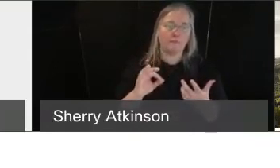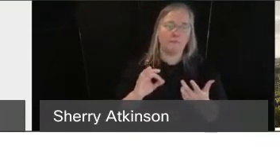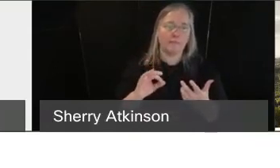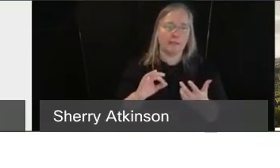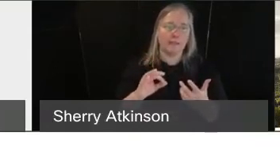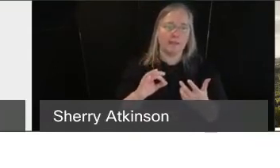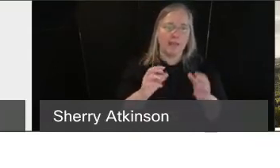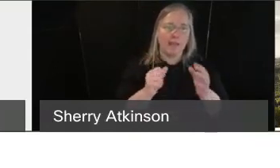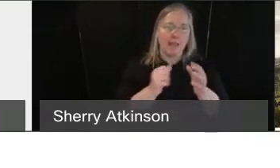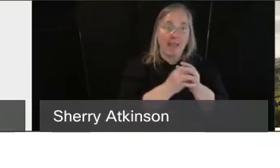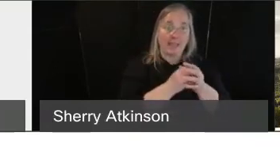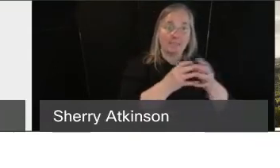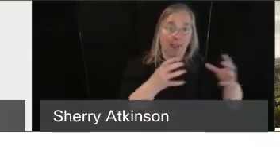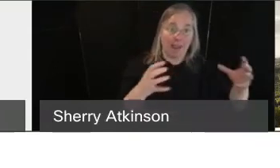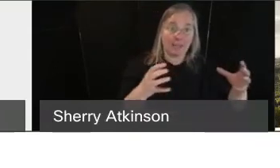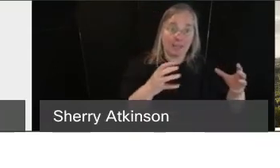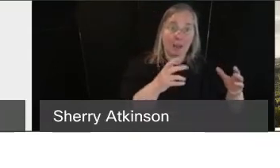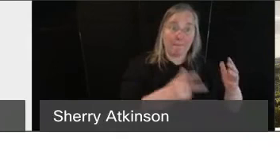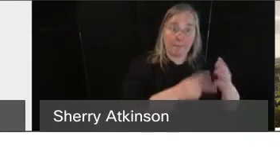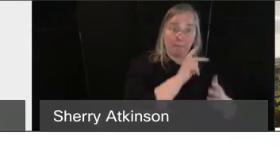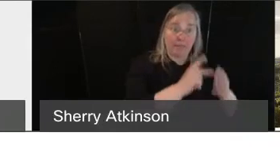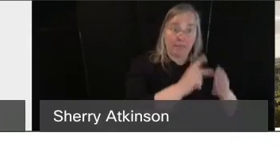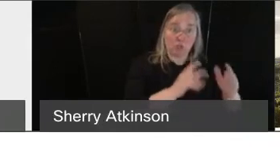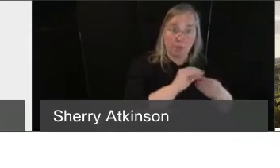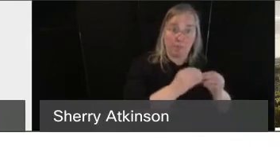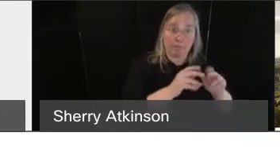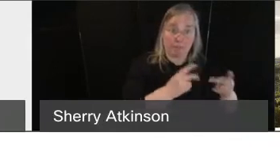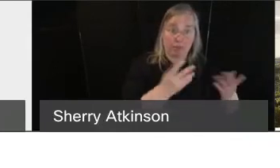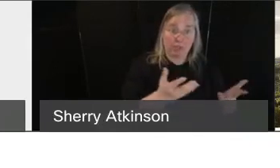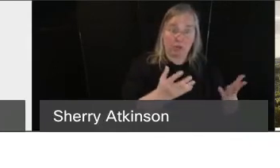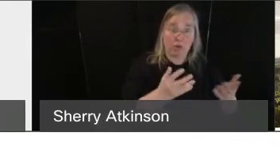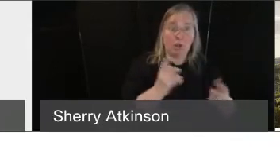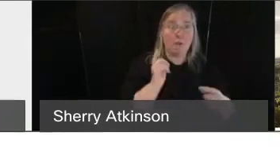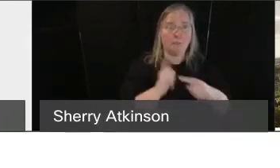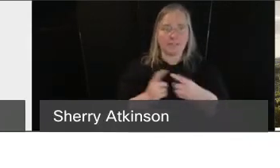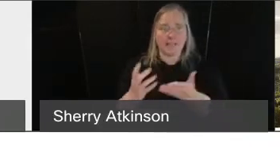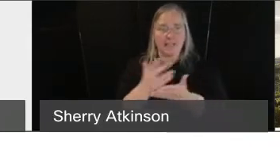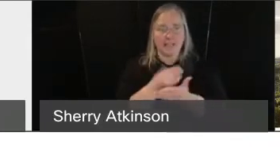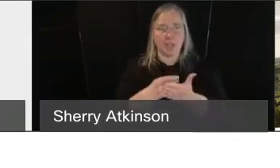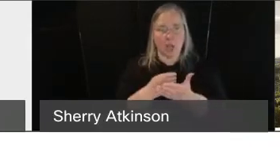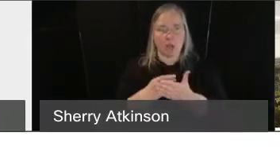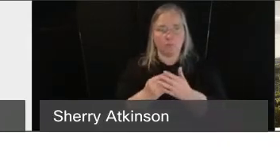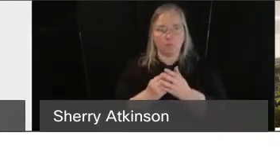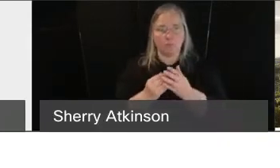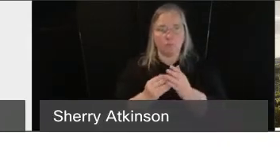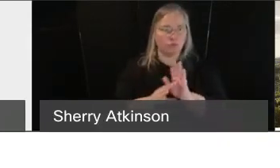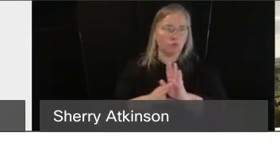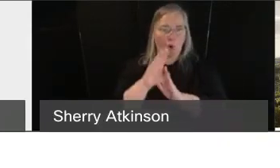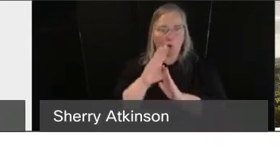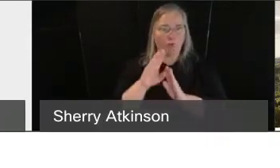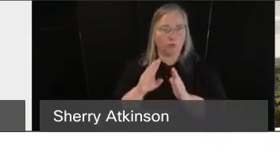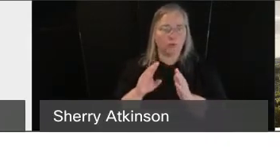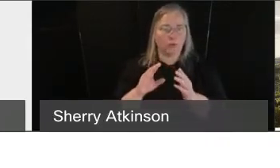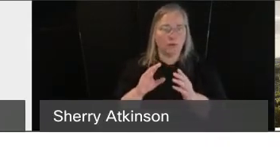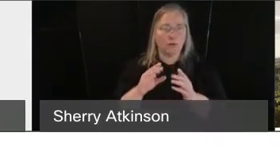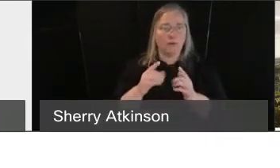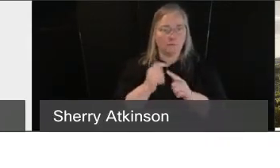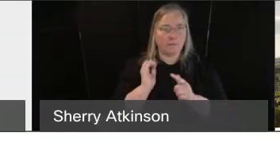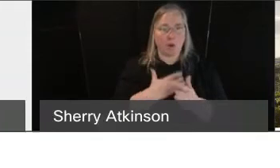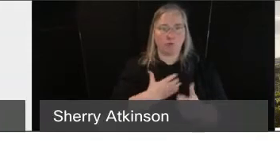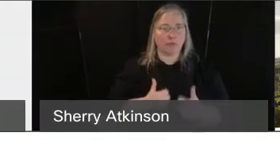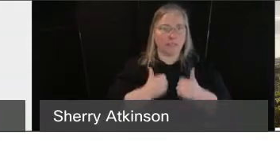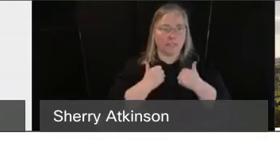expanding population as well as income growth among the resident population. So looking forward, this is